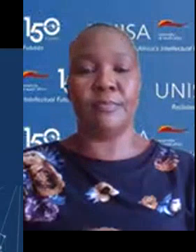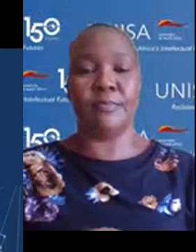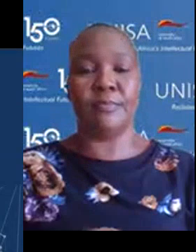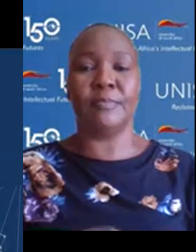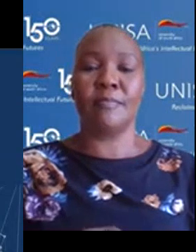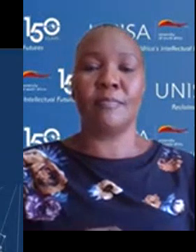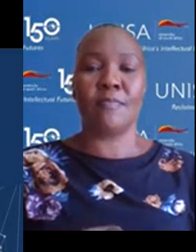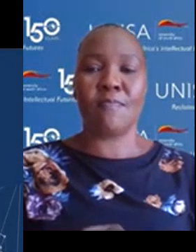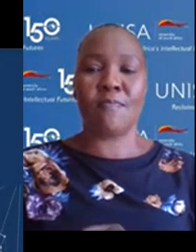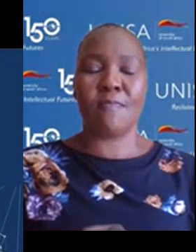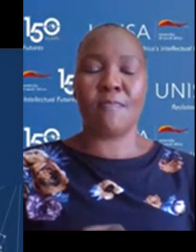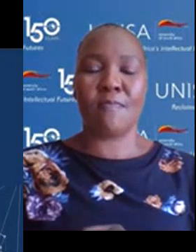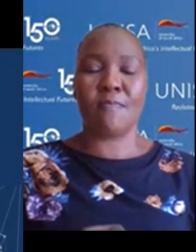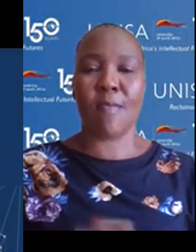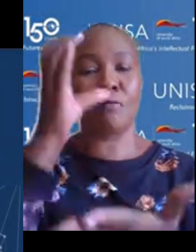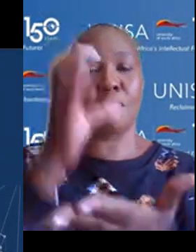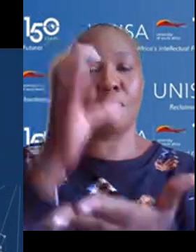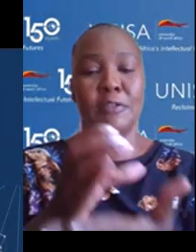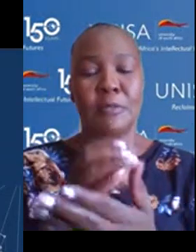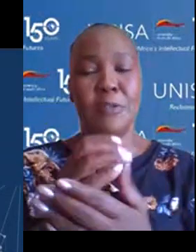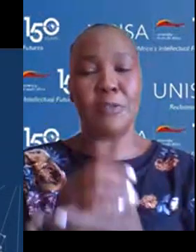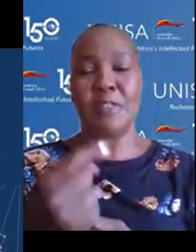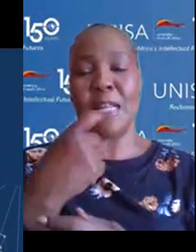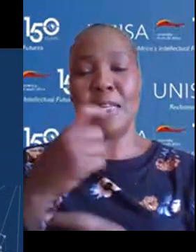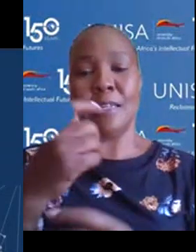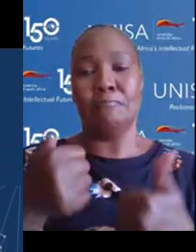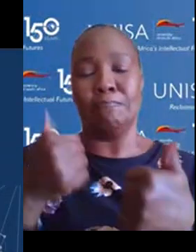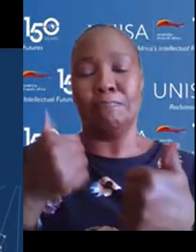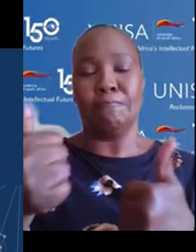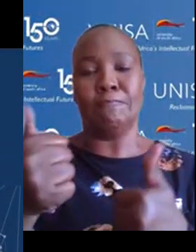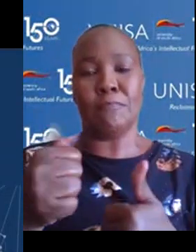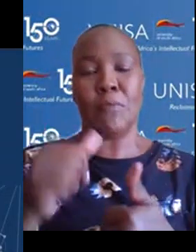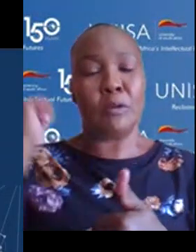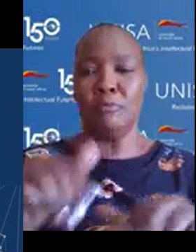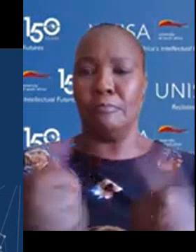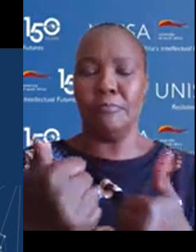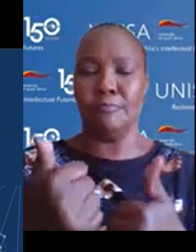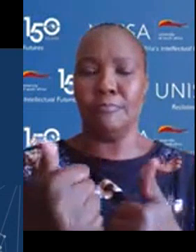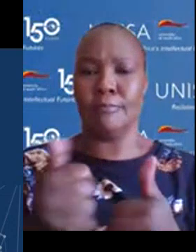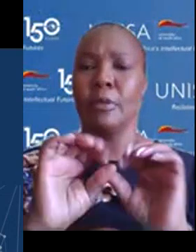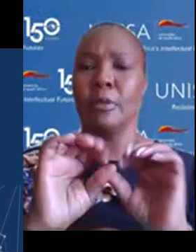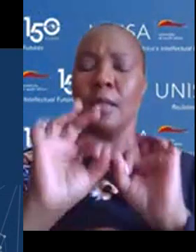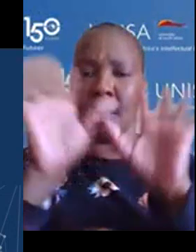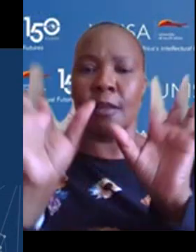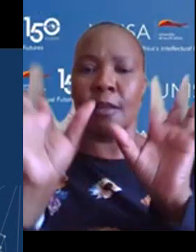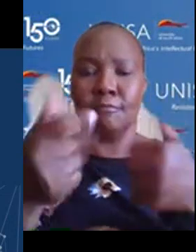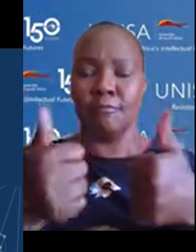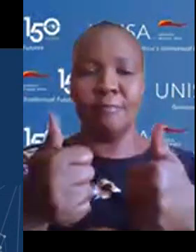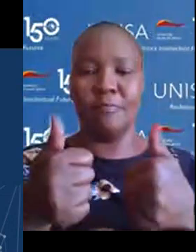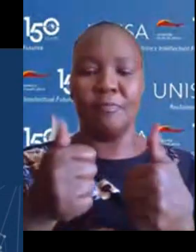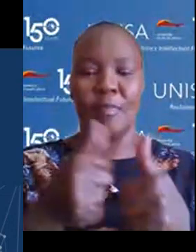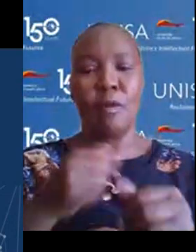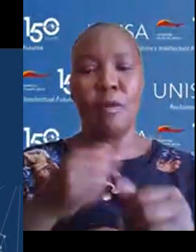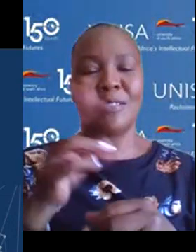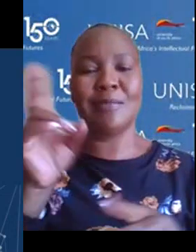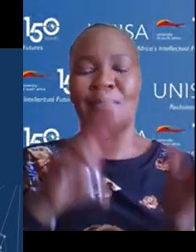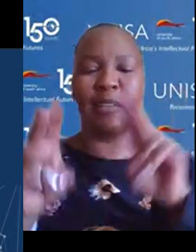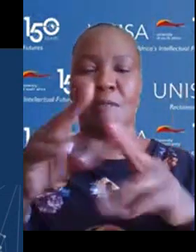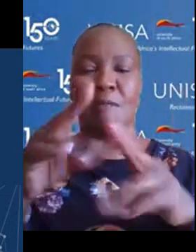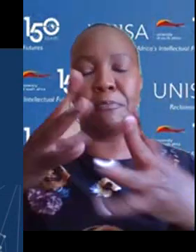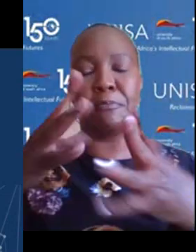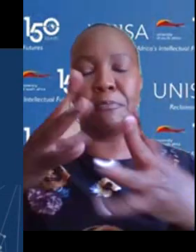Richard, can you maybe just confirm, am my sound coming through clear? Yes, you're clear, David. Okay, I'm just checking. All right.